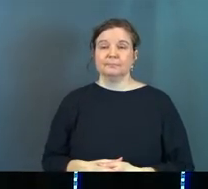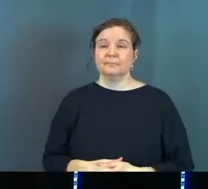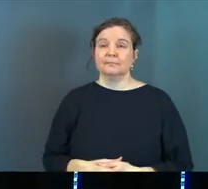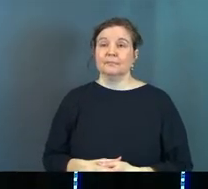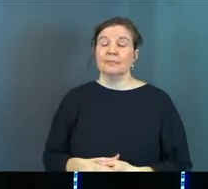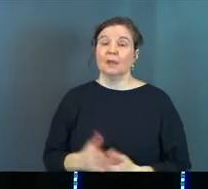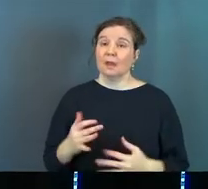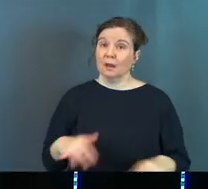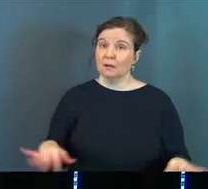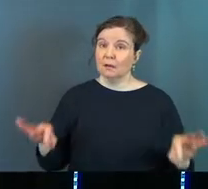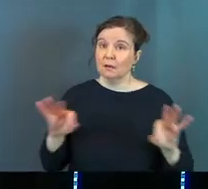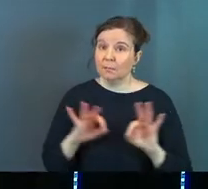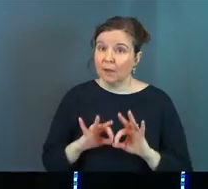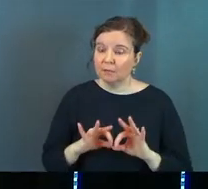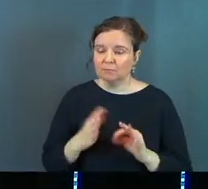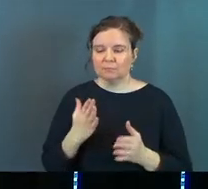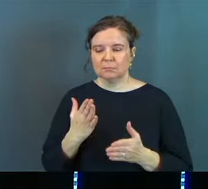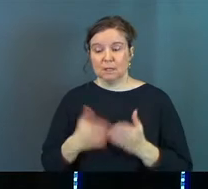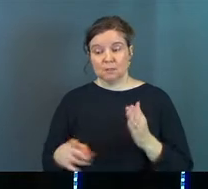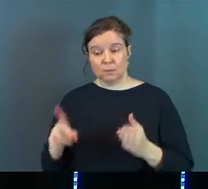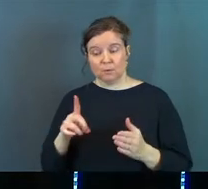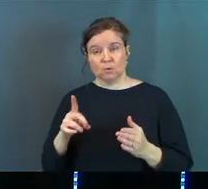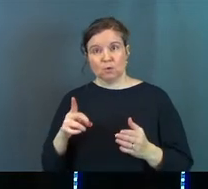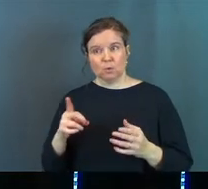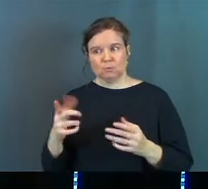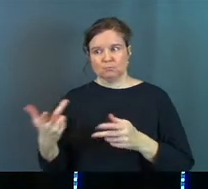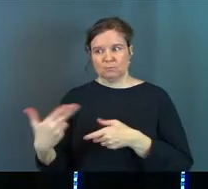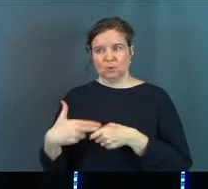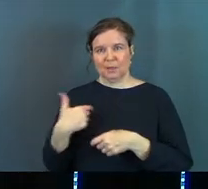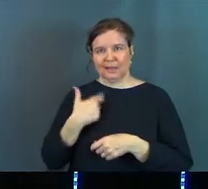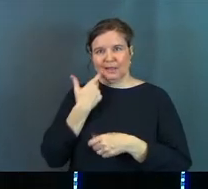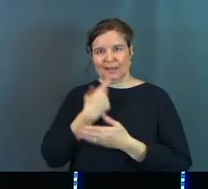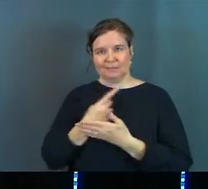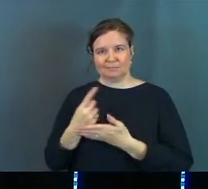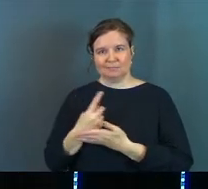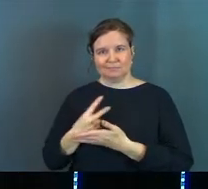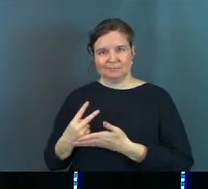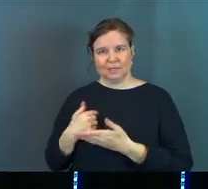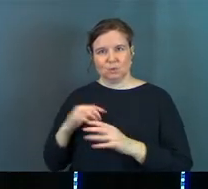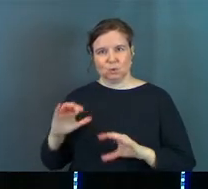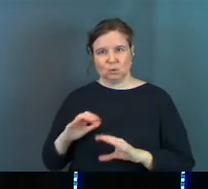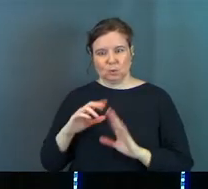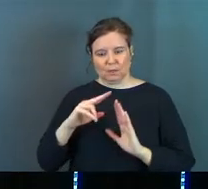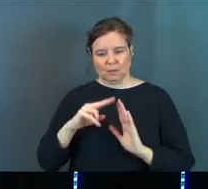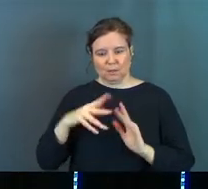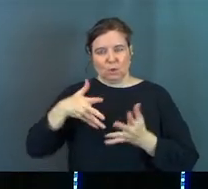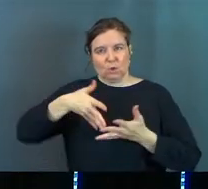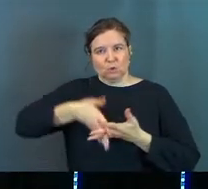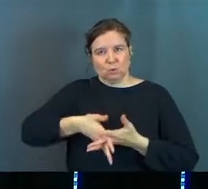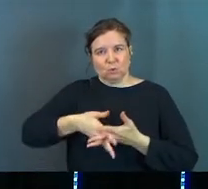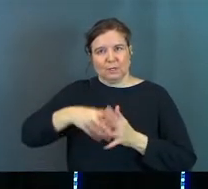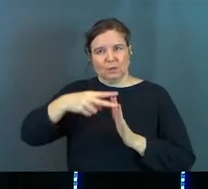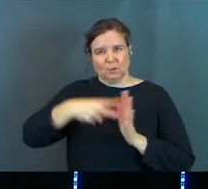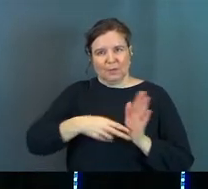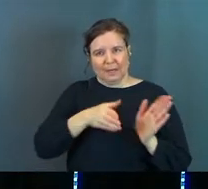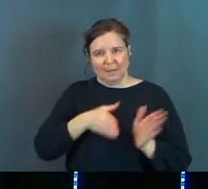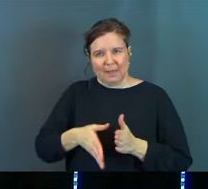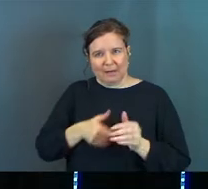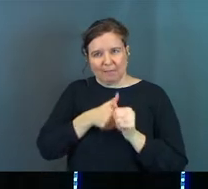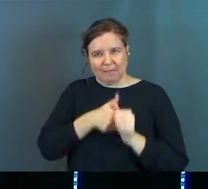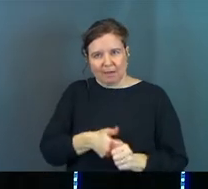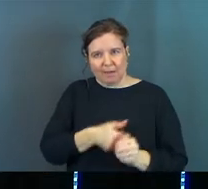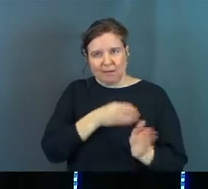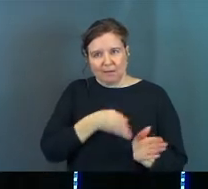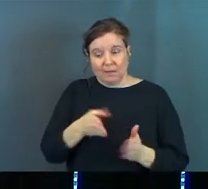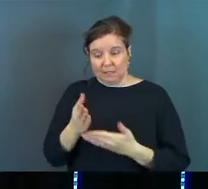And it matters. And some of you guys have come on this journey with us these last few weeks, and you've been doing this Rooted reading plan, and some of you guys